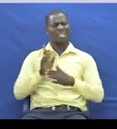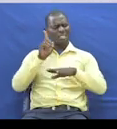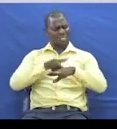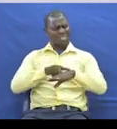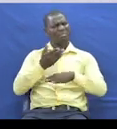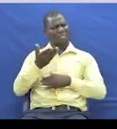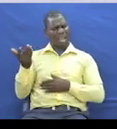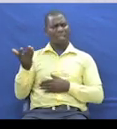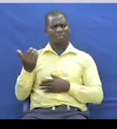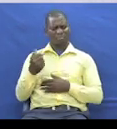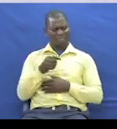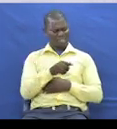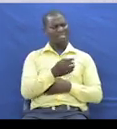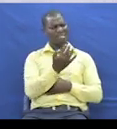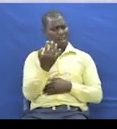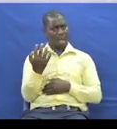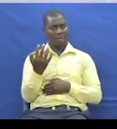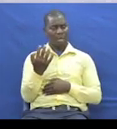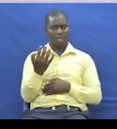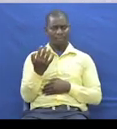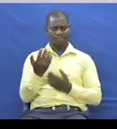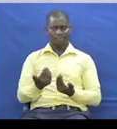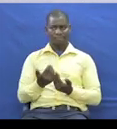Sometimes this mass number is noted as A.